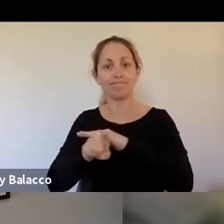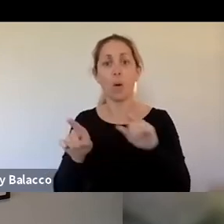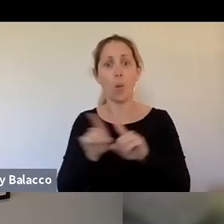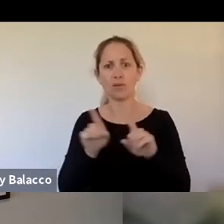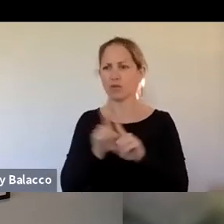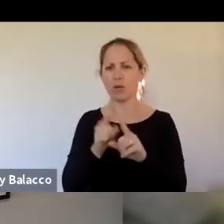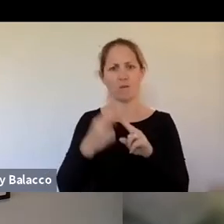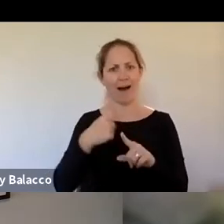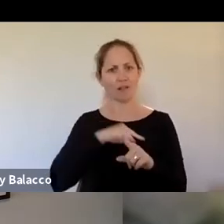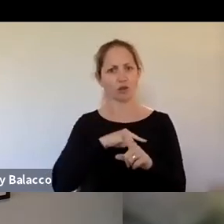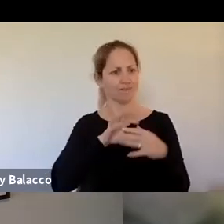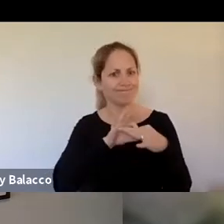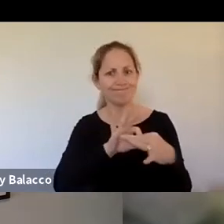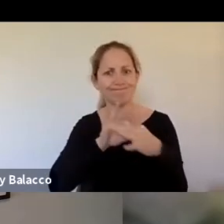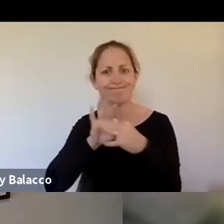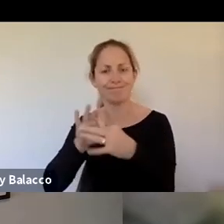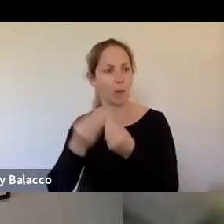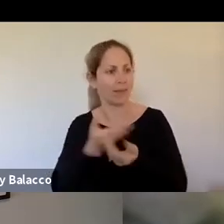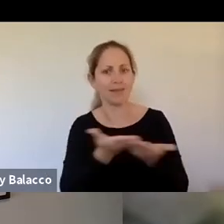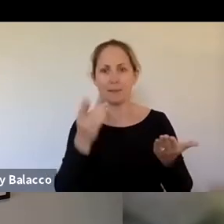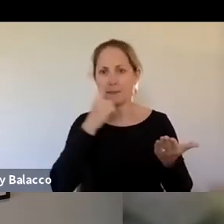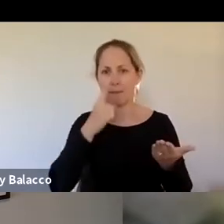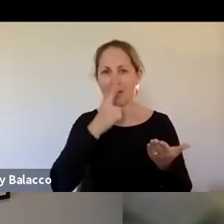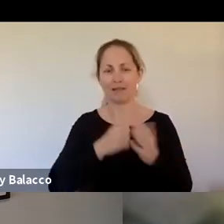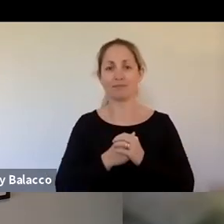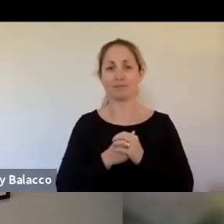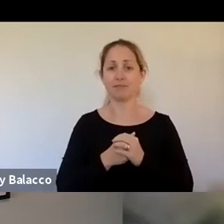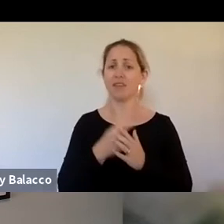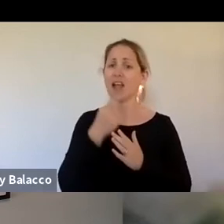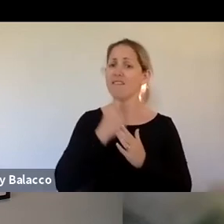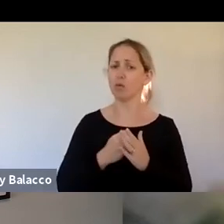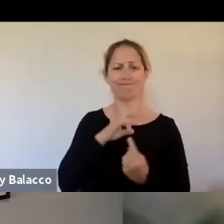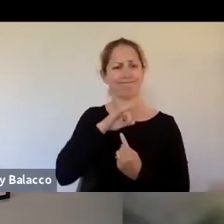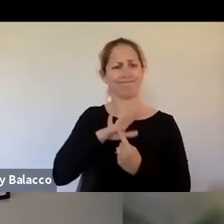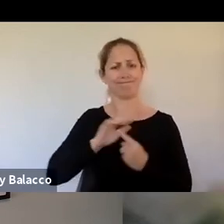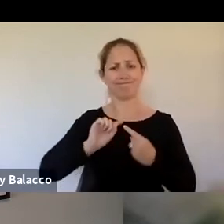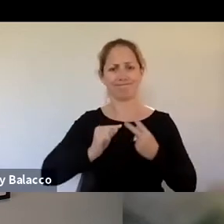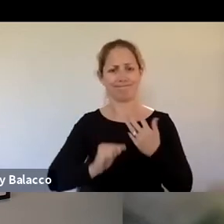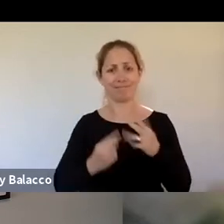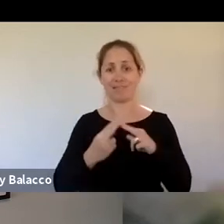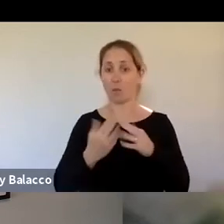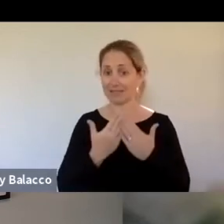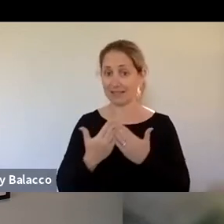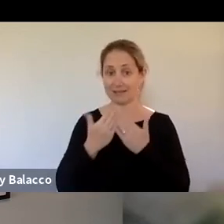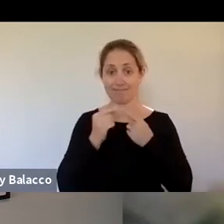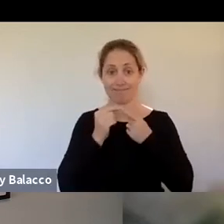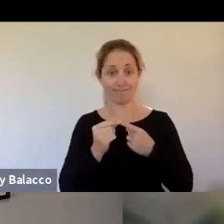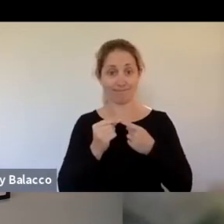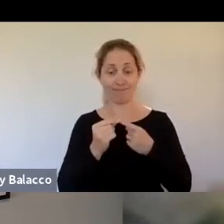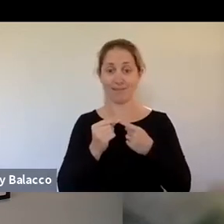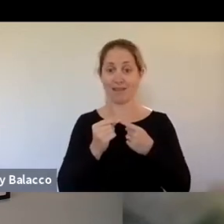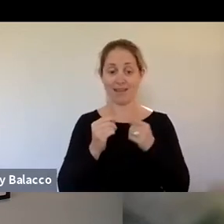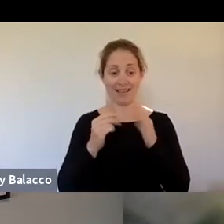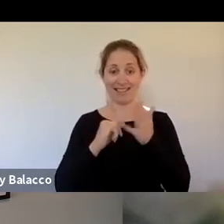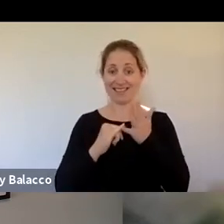audiences. There were a few key aspects to this study that were particularly important to us. The staged nature of